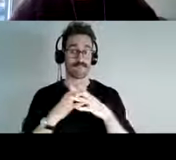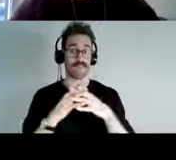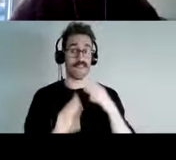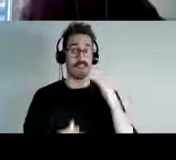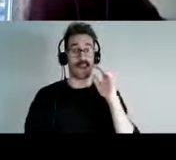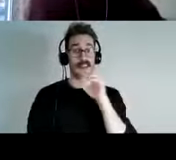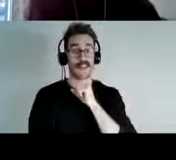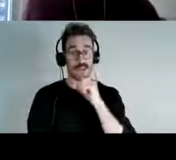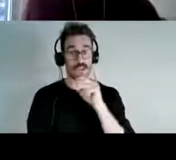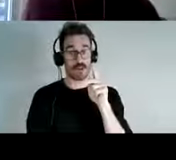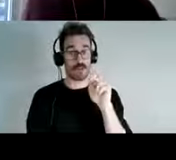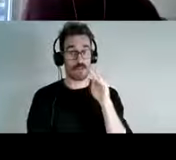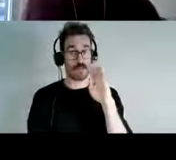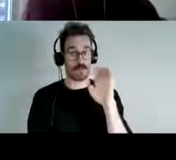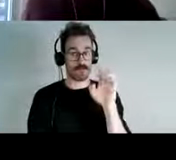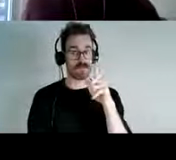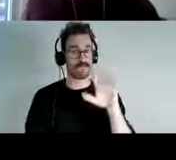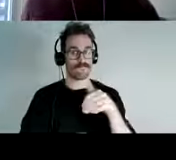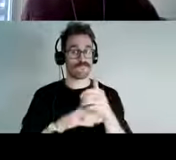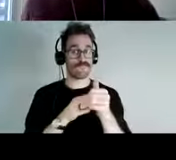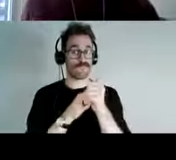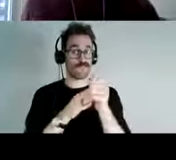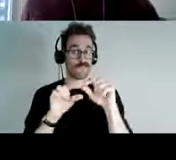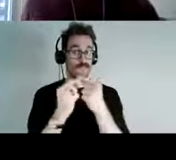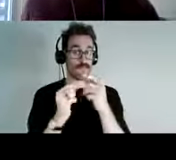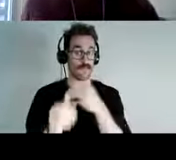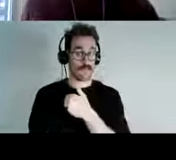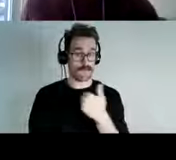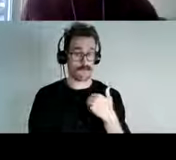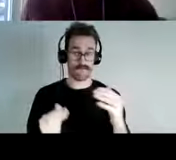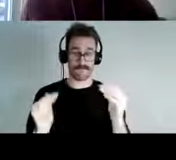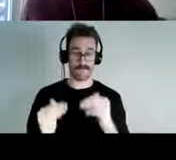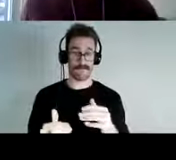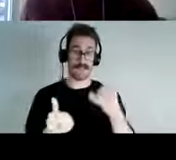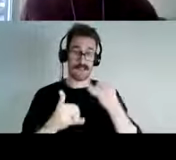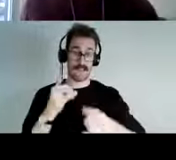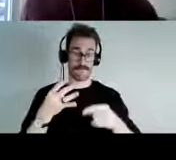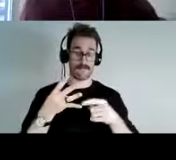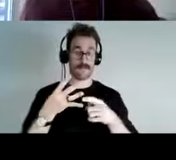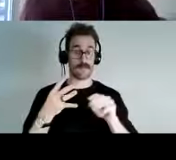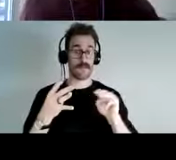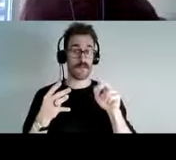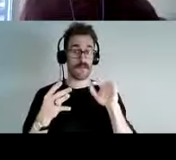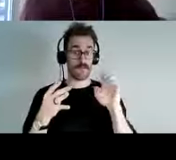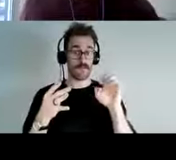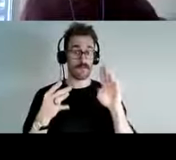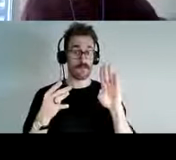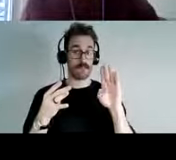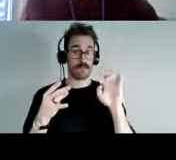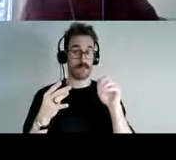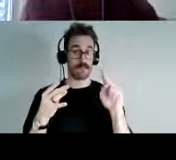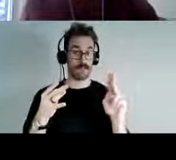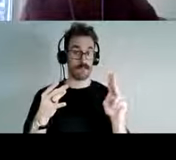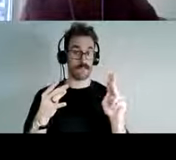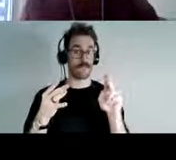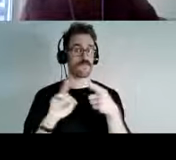GARUP. And lastly, we have Marie Beaulieu from I